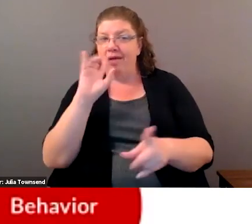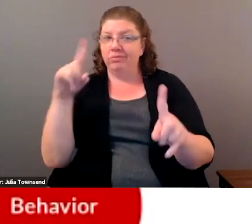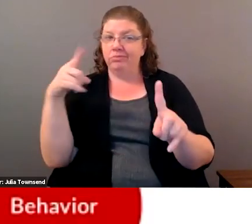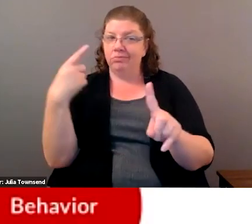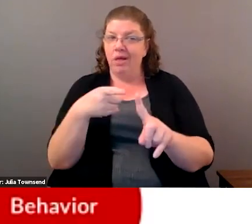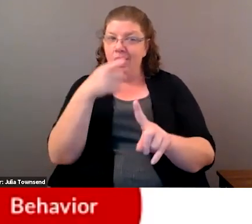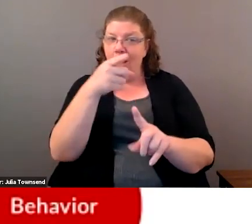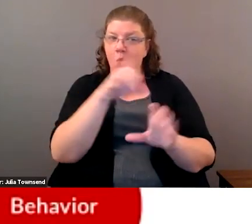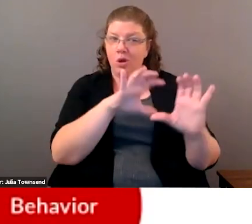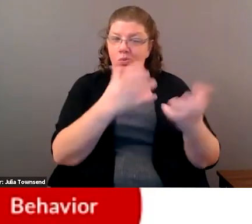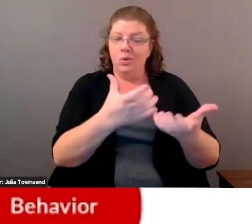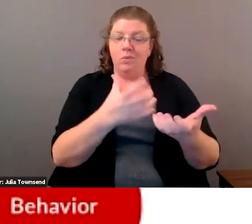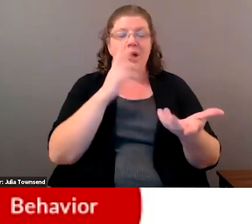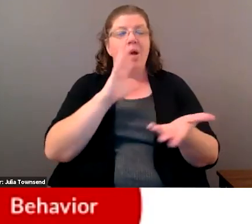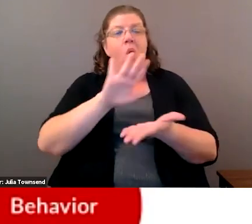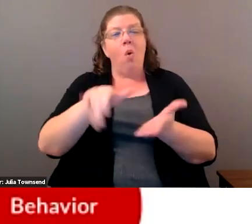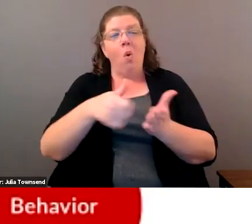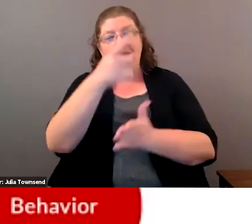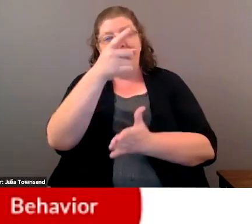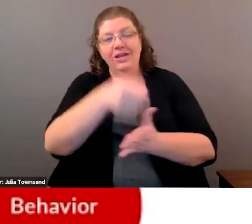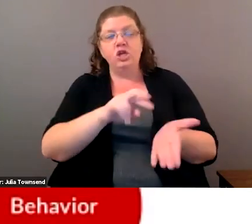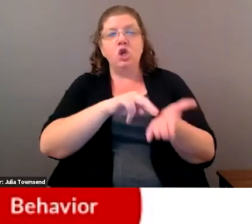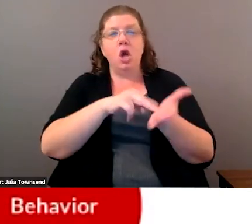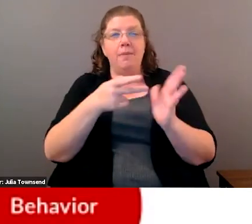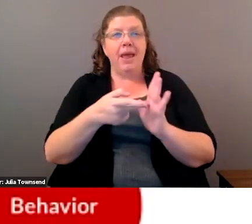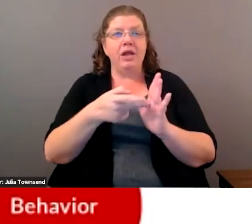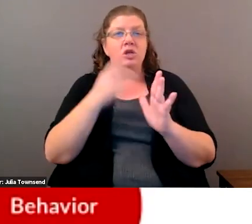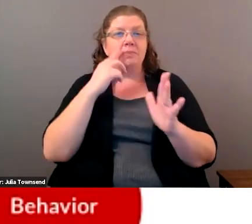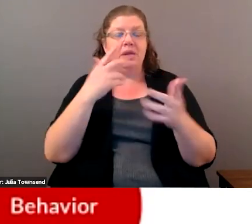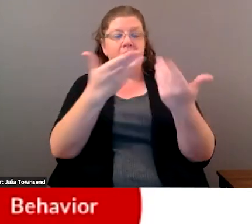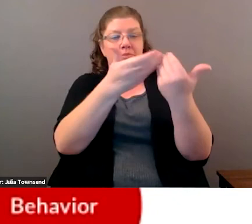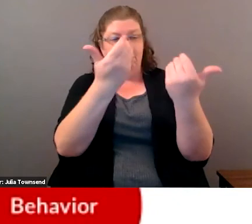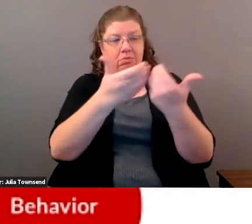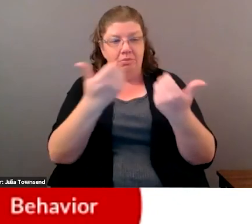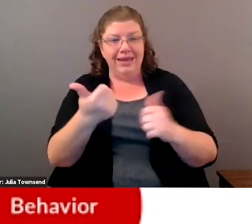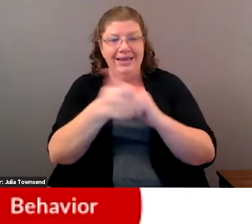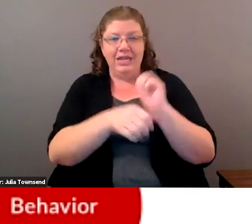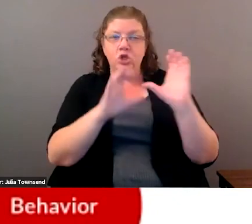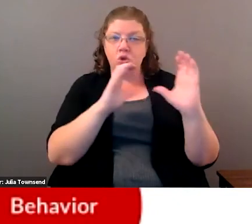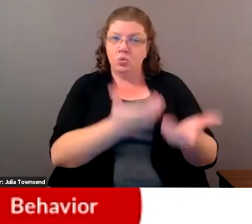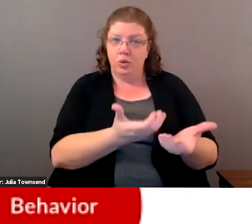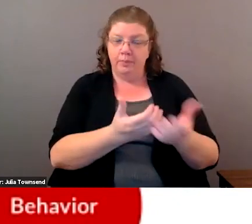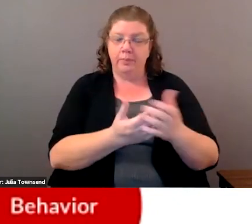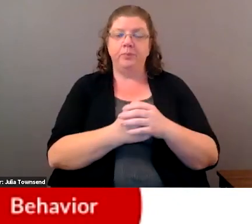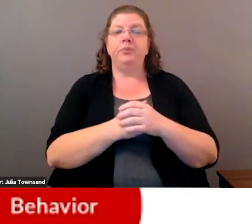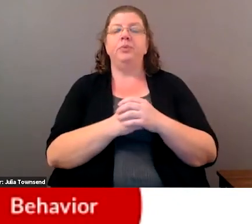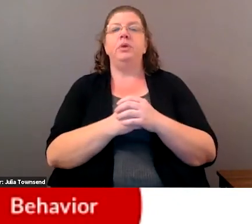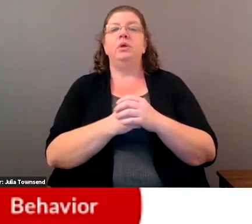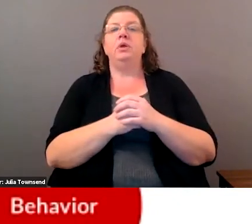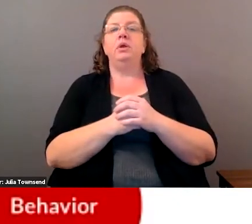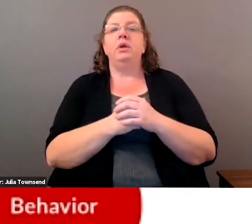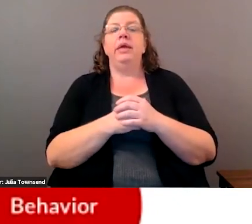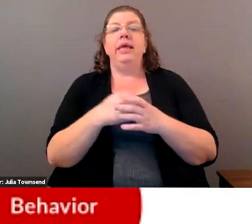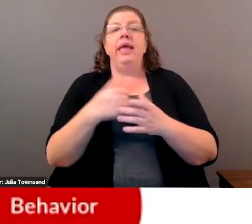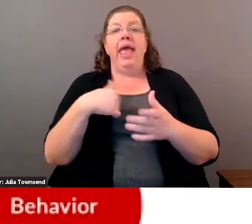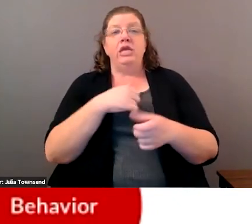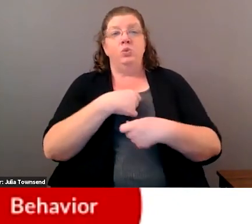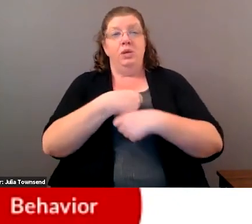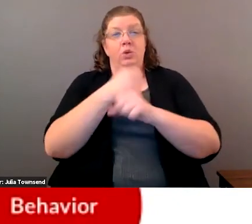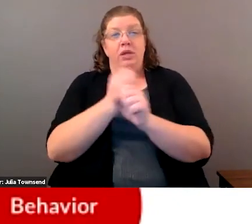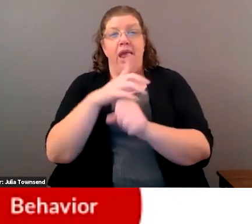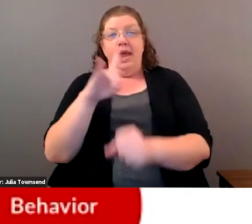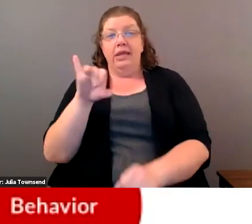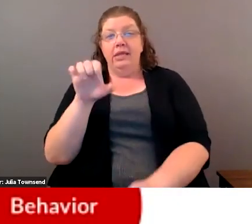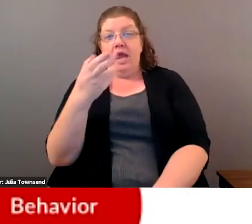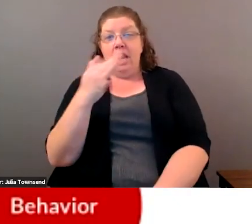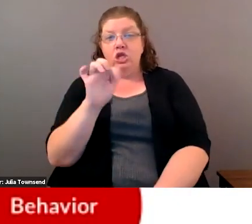subgroup, these are all meant to be disaggregated by each of the subgroups. As we create this dashboard, every principal